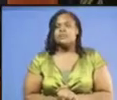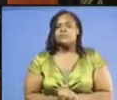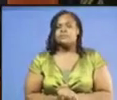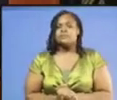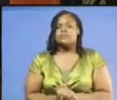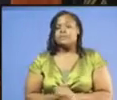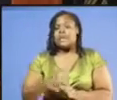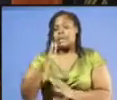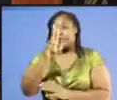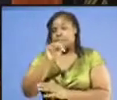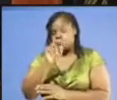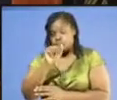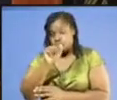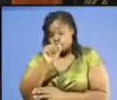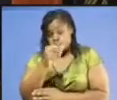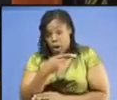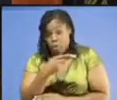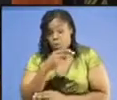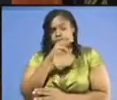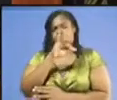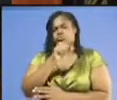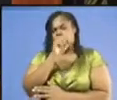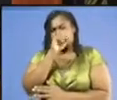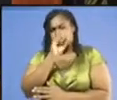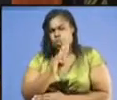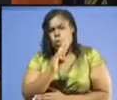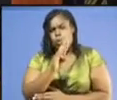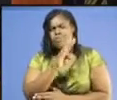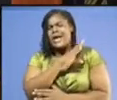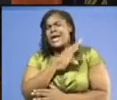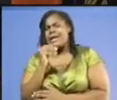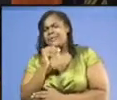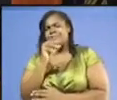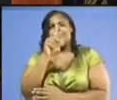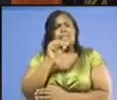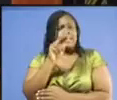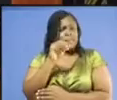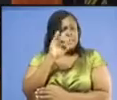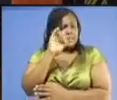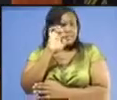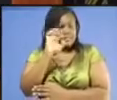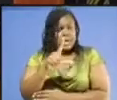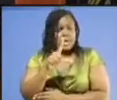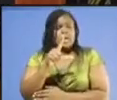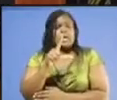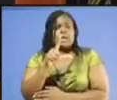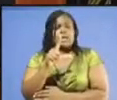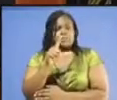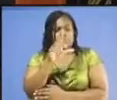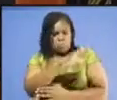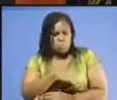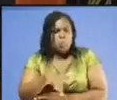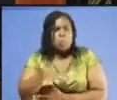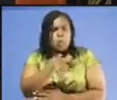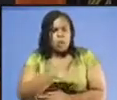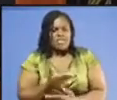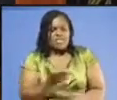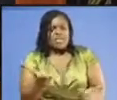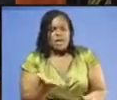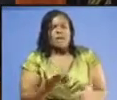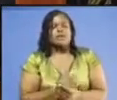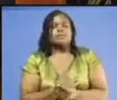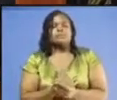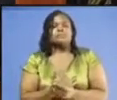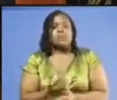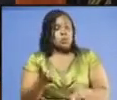Noah, Job, and Daniel were in the land, listen to